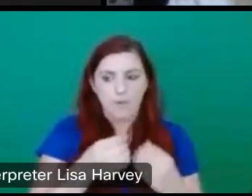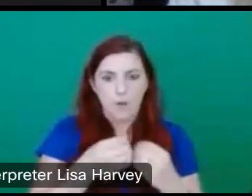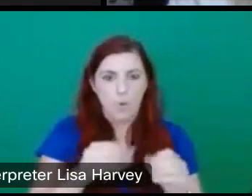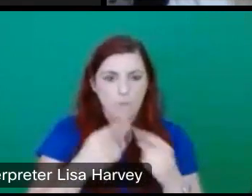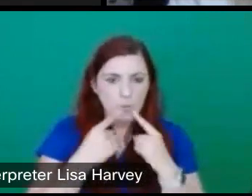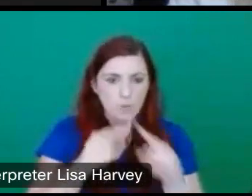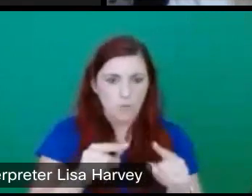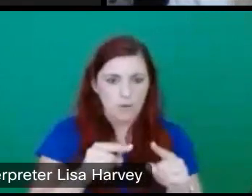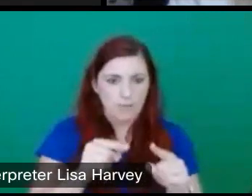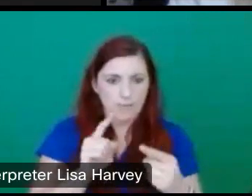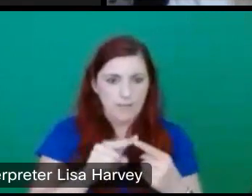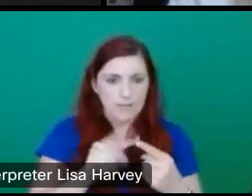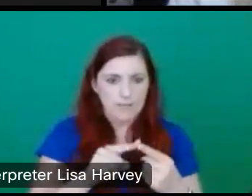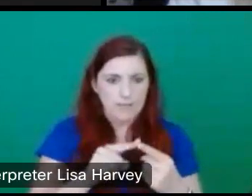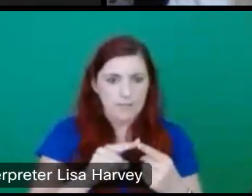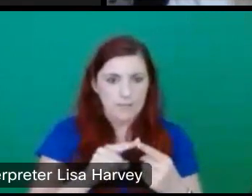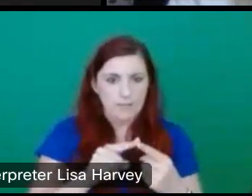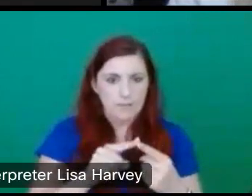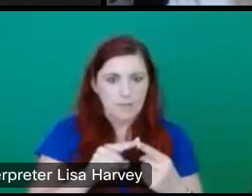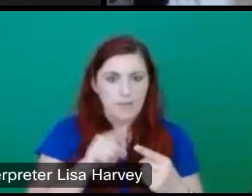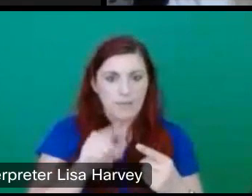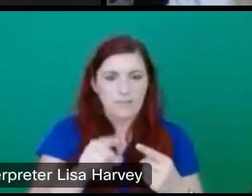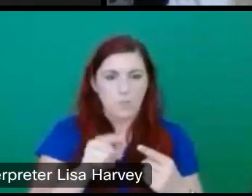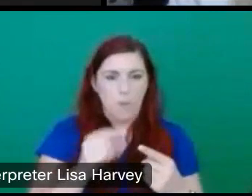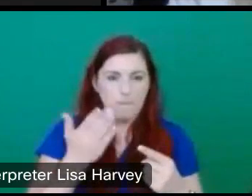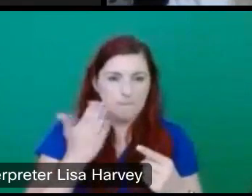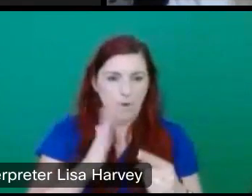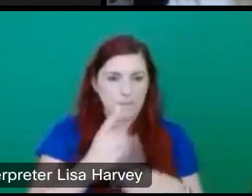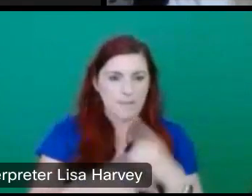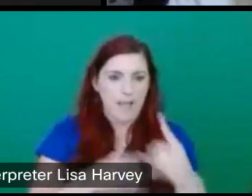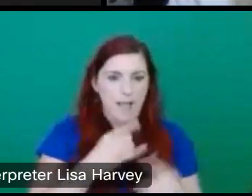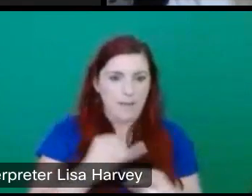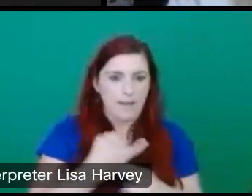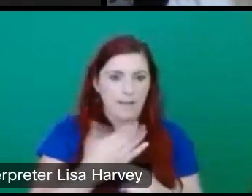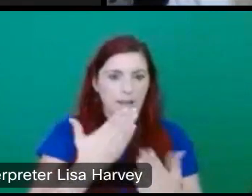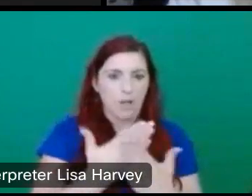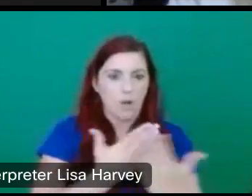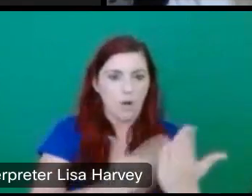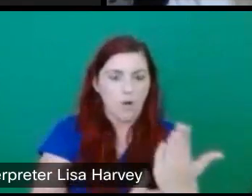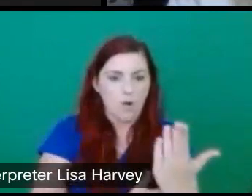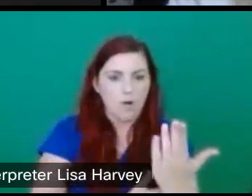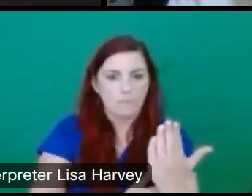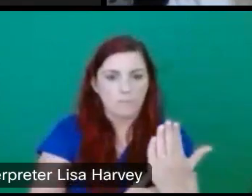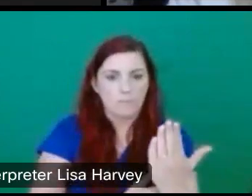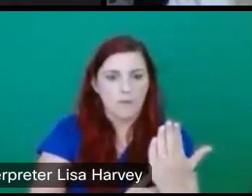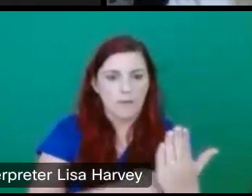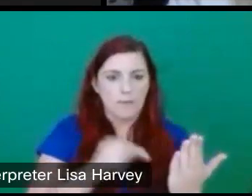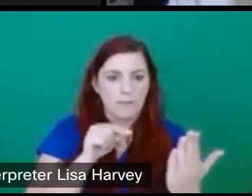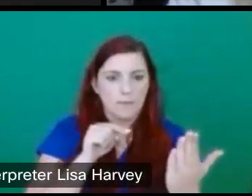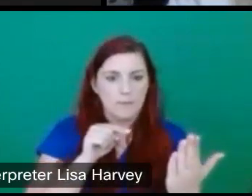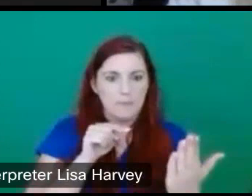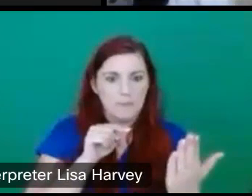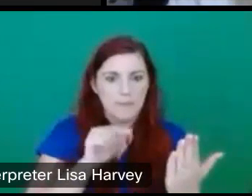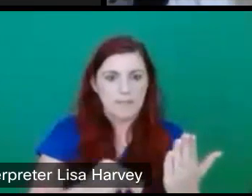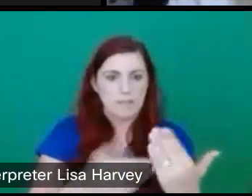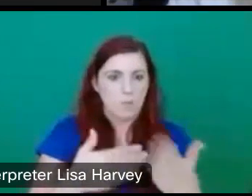sharp end of the stick. This is what absolutely has to happen in law. Here's who's responsible. Here's what the penalty is if you don't do